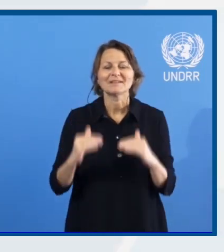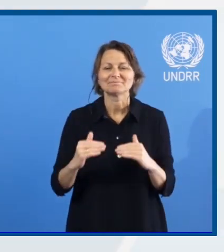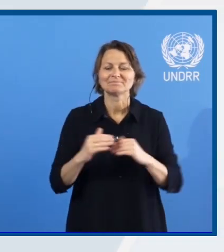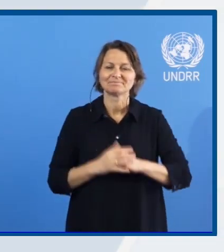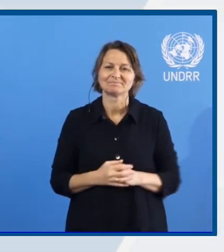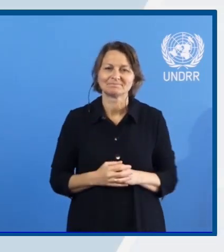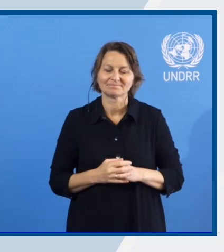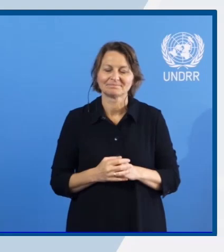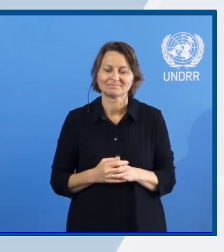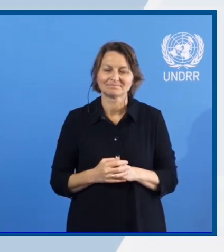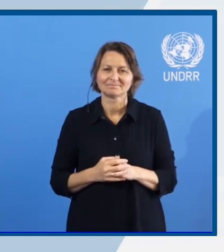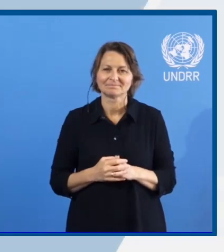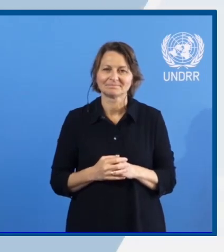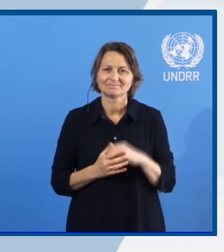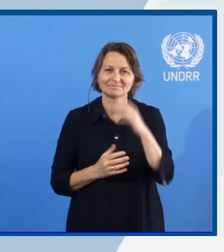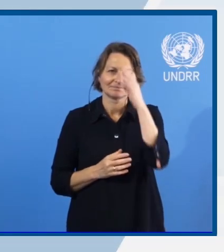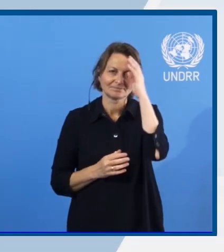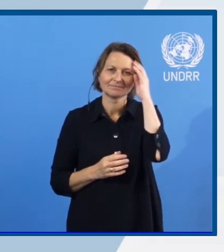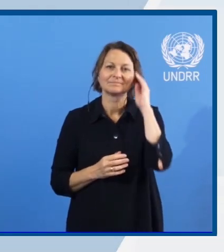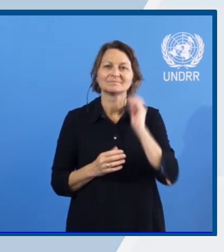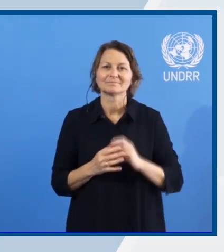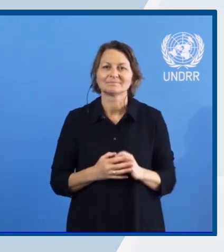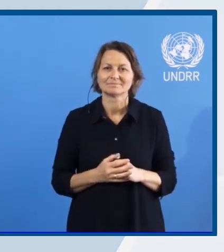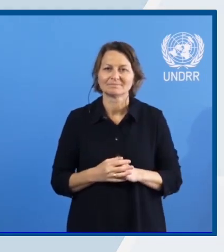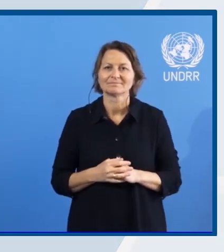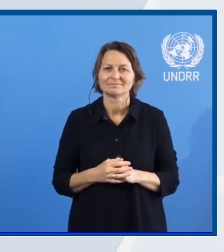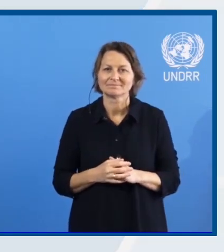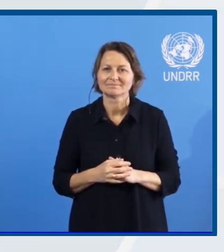is important that